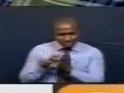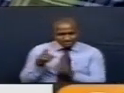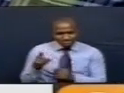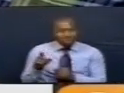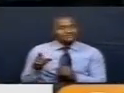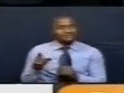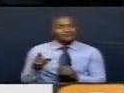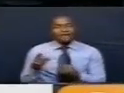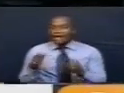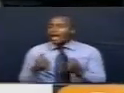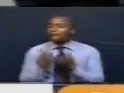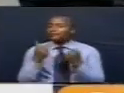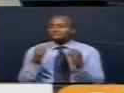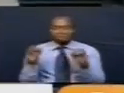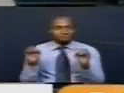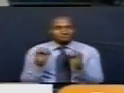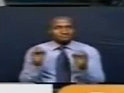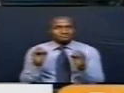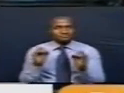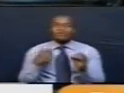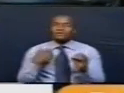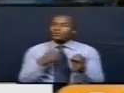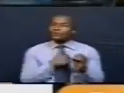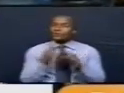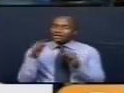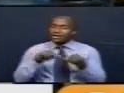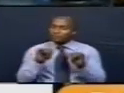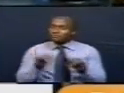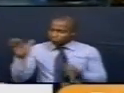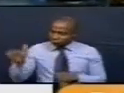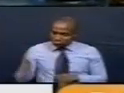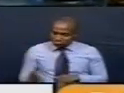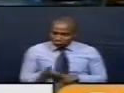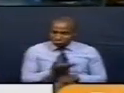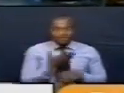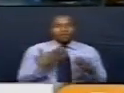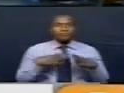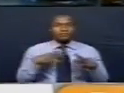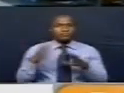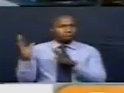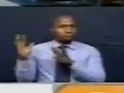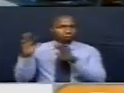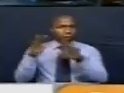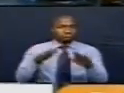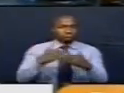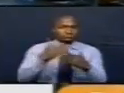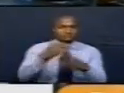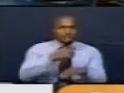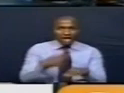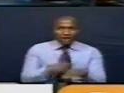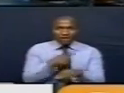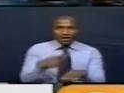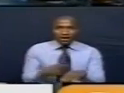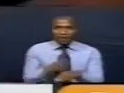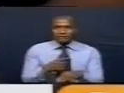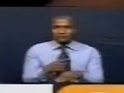happened quite yet. We are in for a long night. We expect aspirants to be streaming here in the next hour or to actually, if we were talking